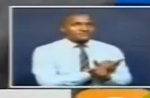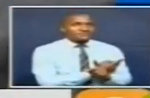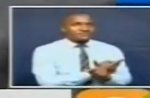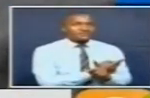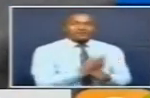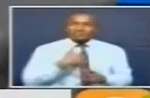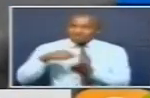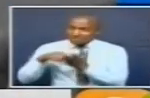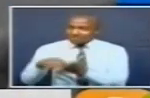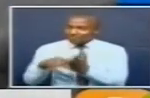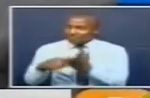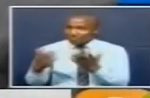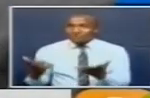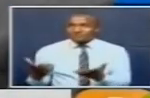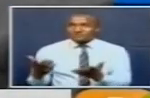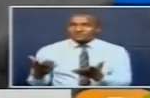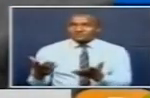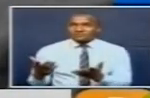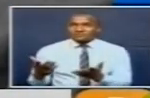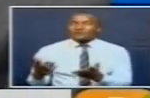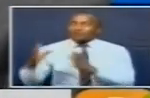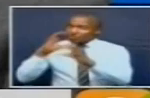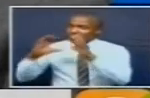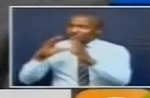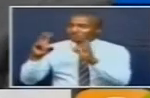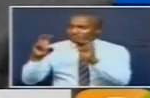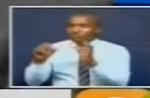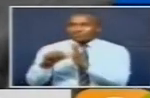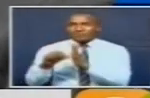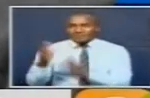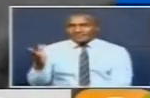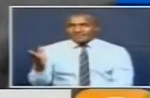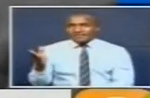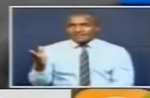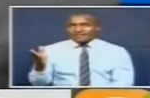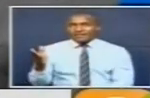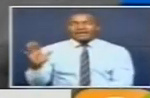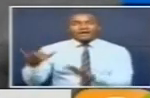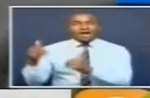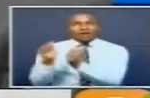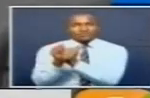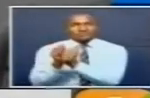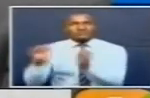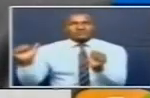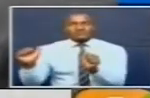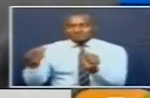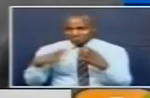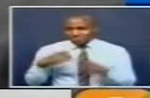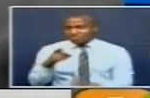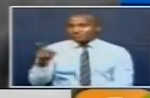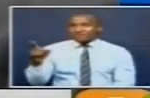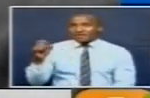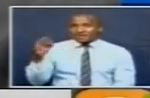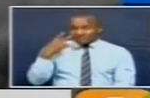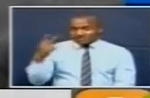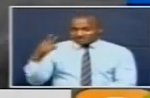emphasizing the point that there was a communication issue when how to release that particular list. And if you look at the list, by